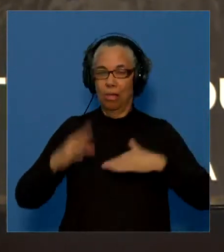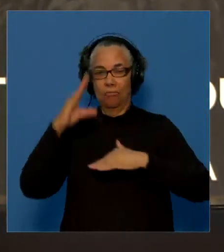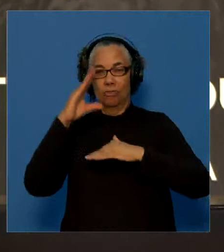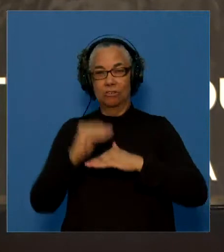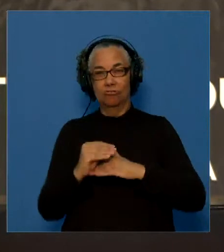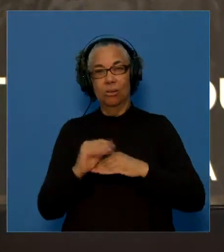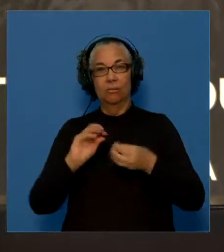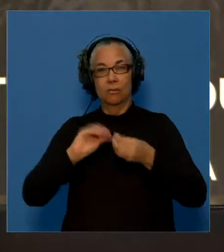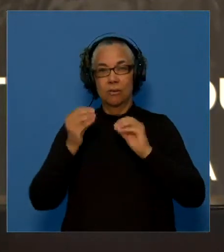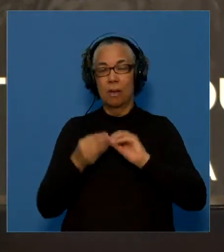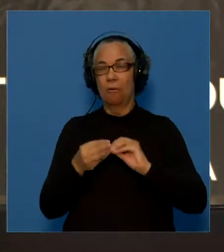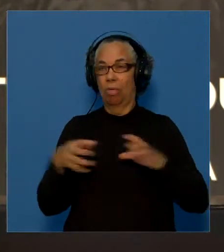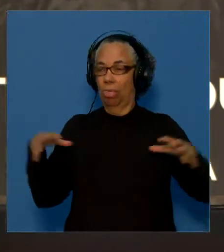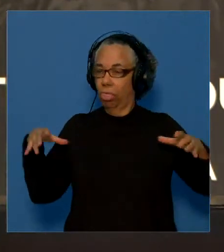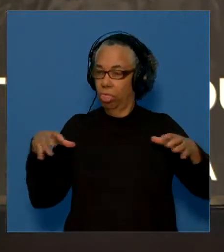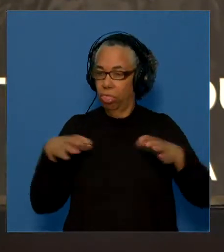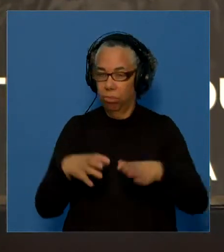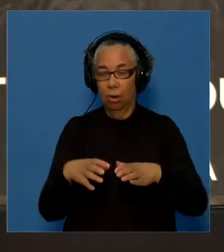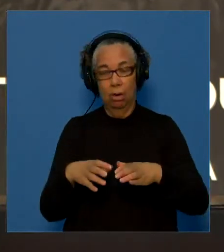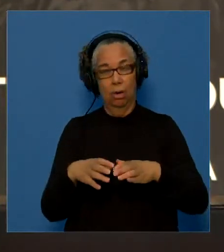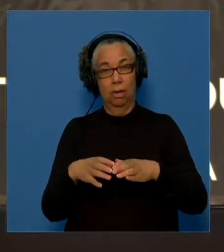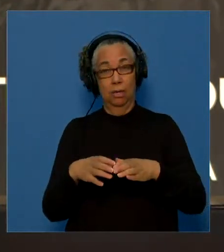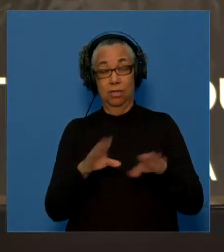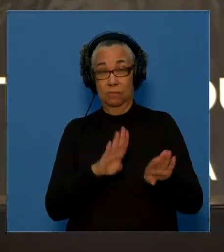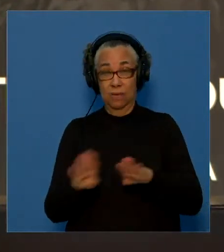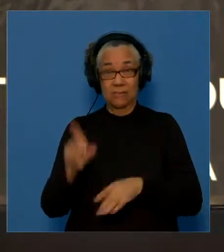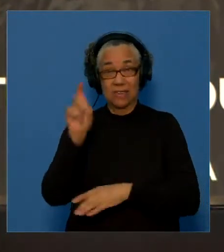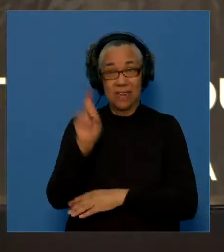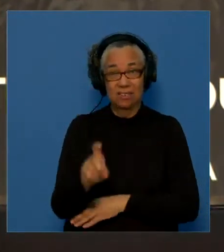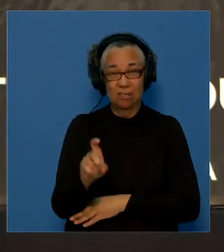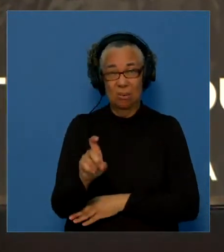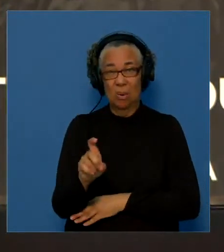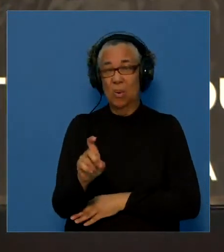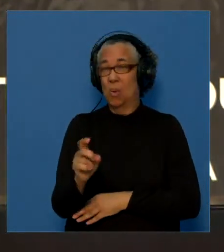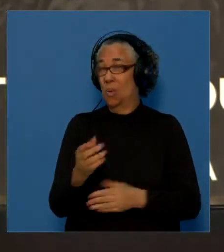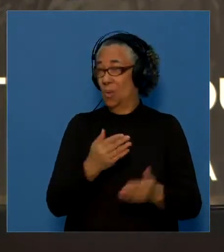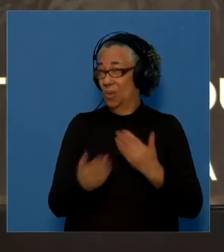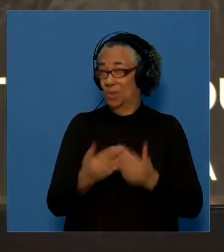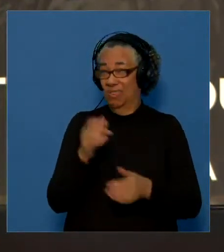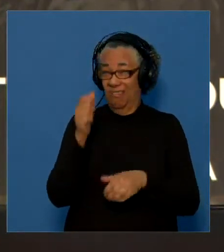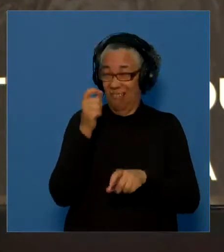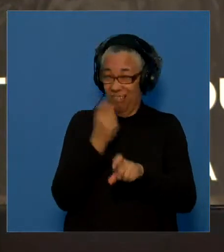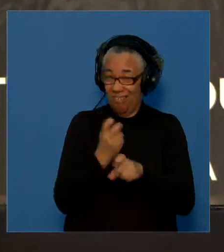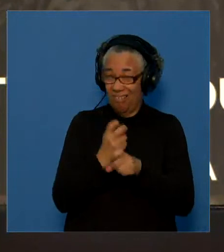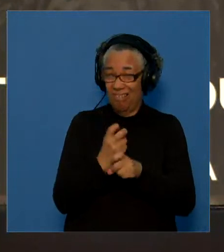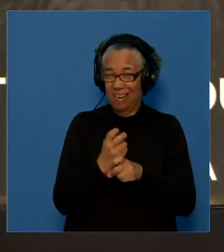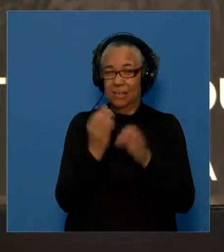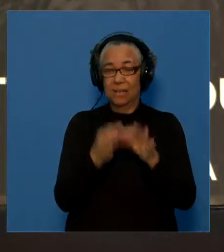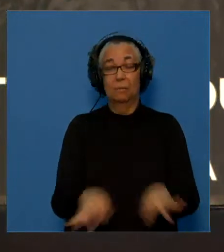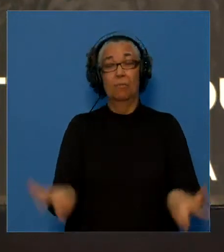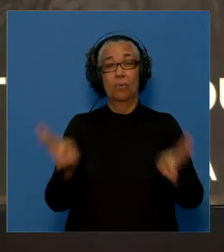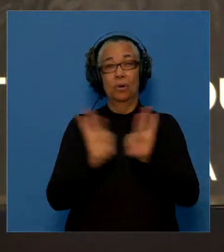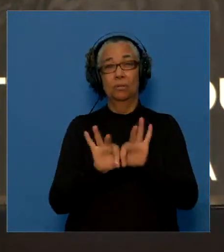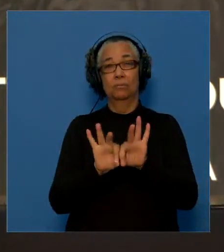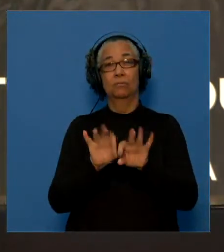gatherings. These actions are necessary, and though they are tough, it is important that we keep Bermuda